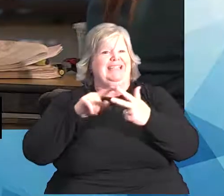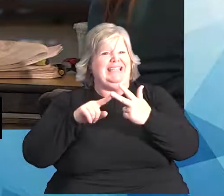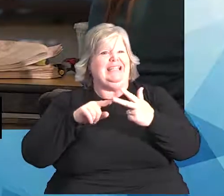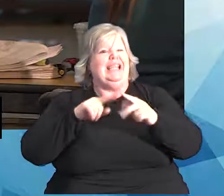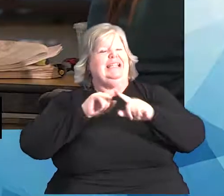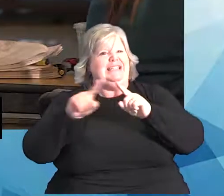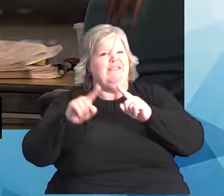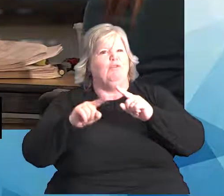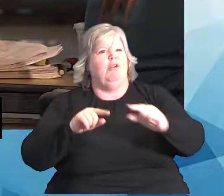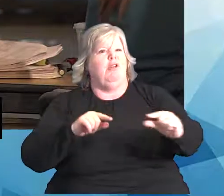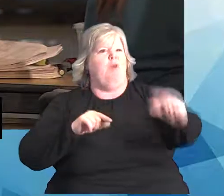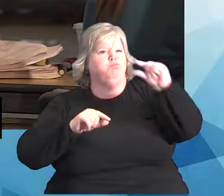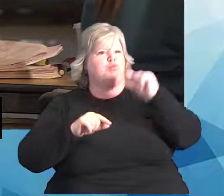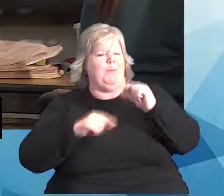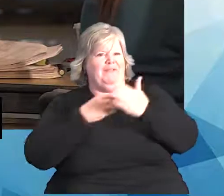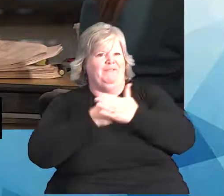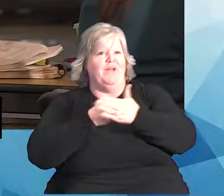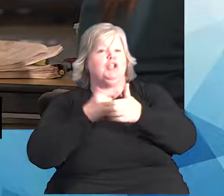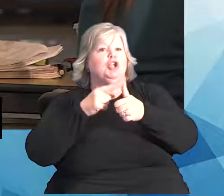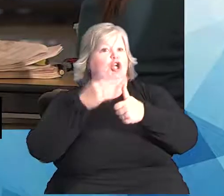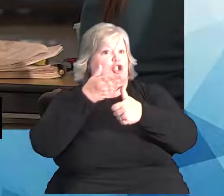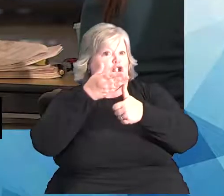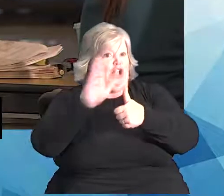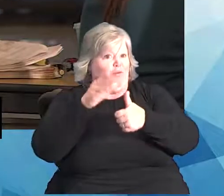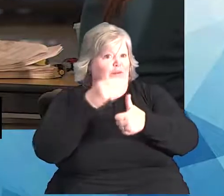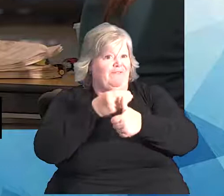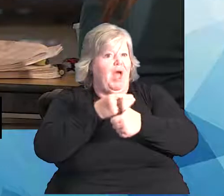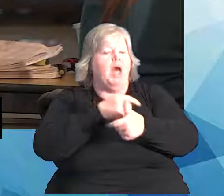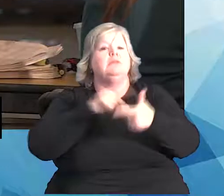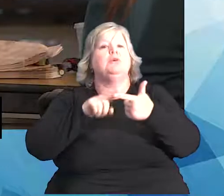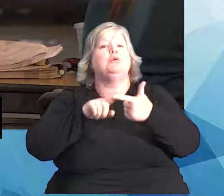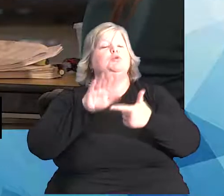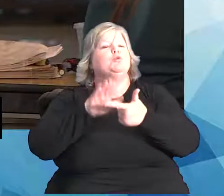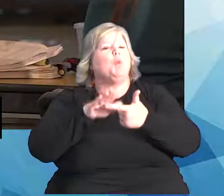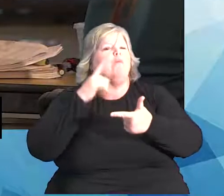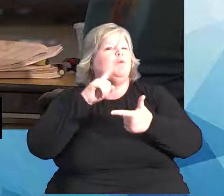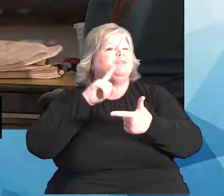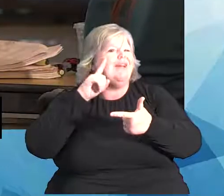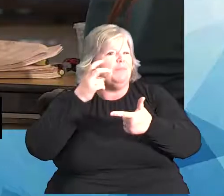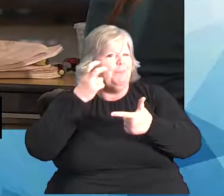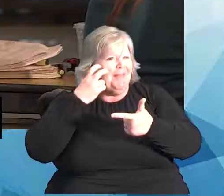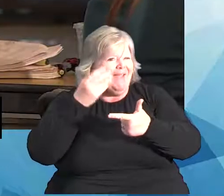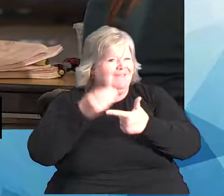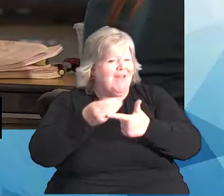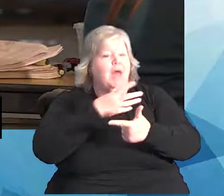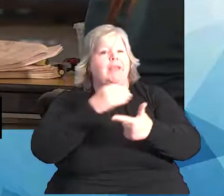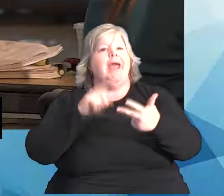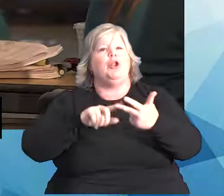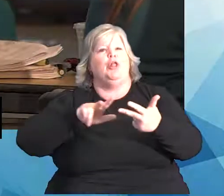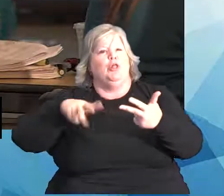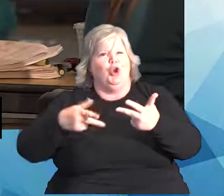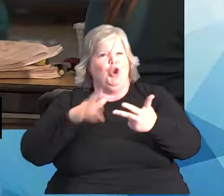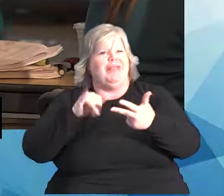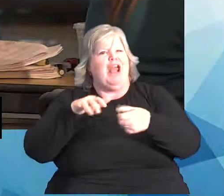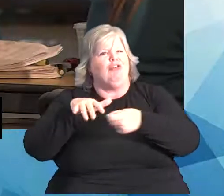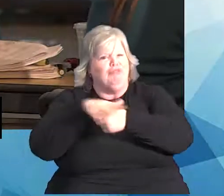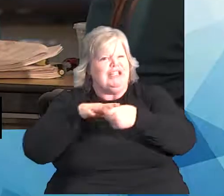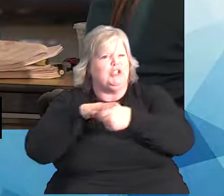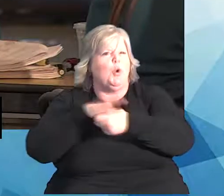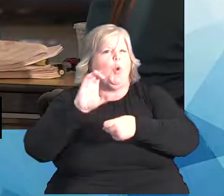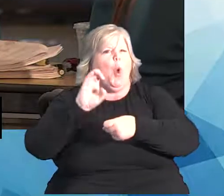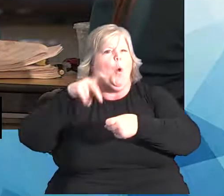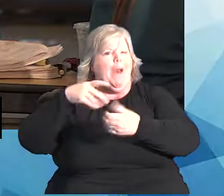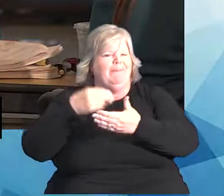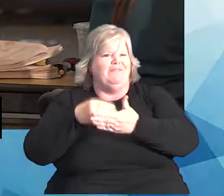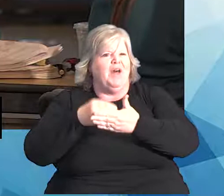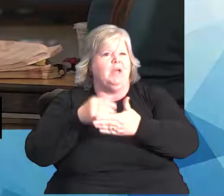being the general fund, the second being the Schools for the Deaf and the Blind Fund, the third being the Regional Cooperative Services Fund. The primary